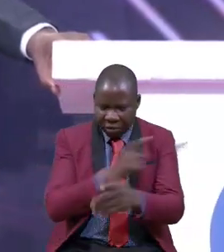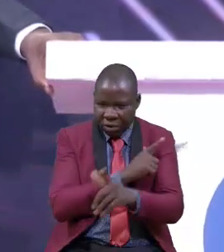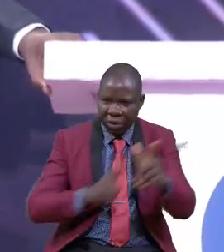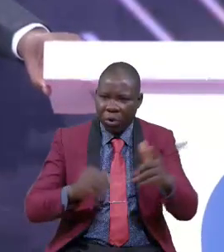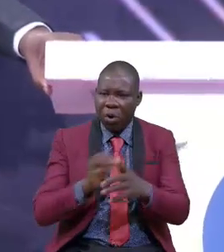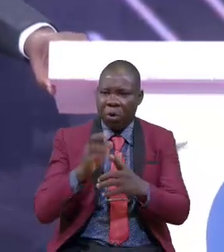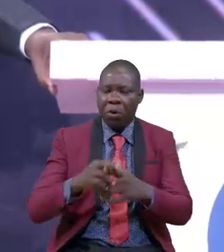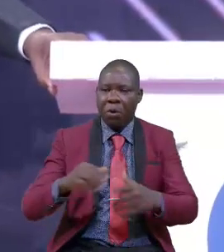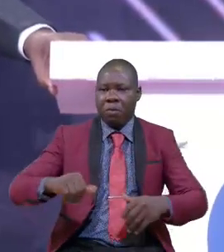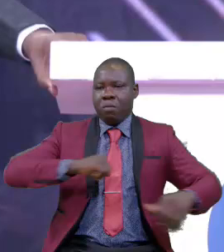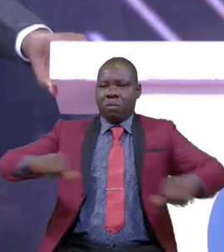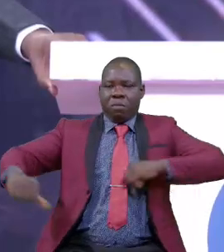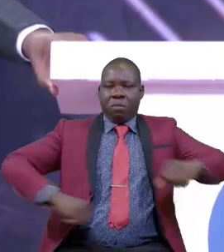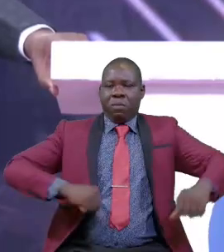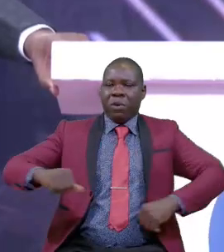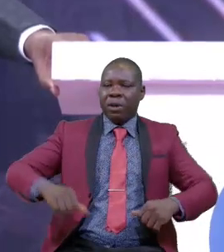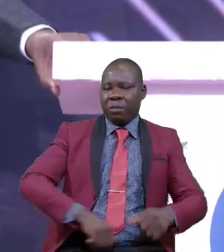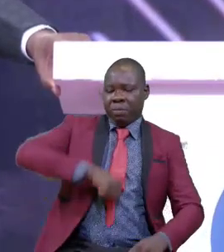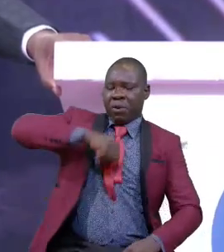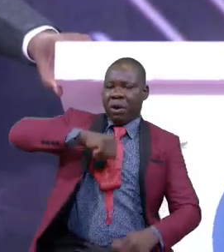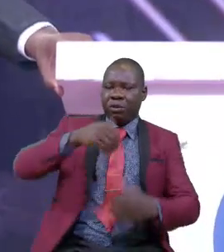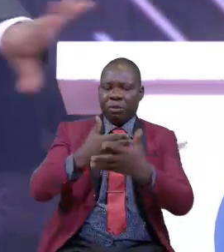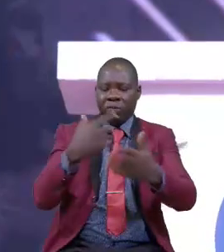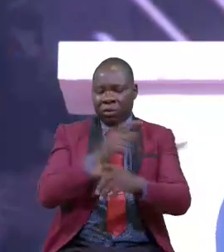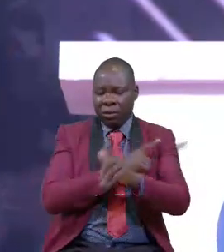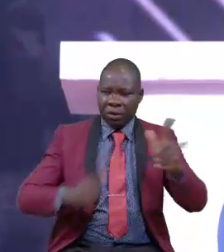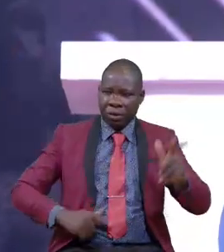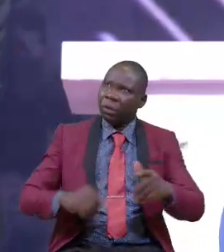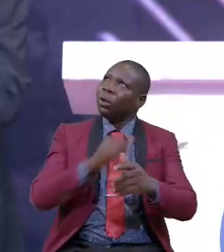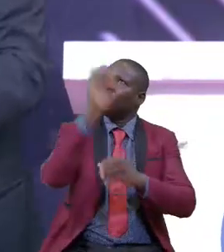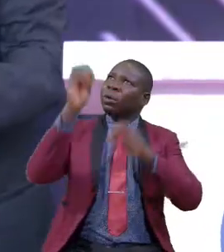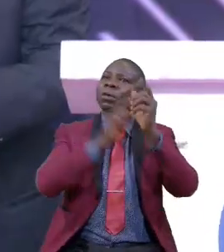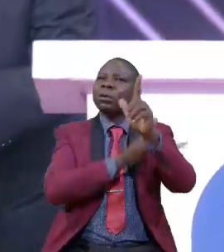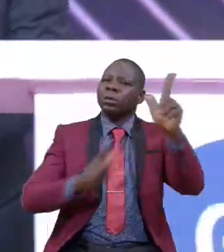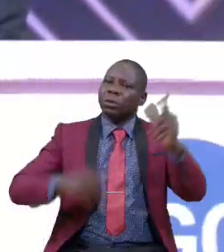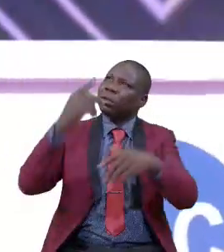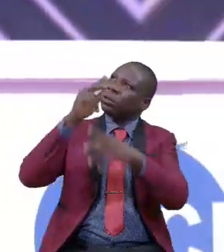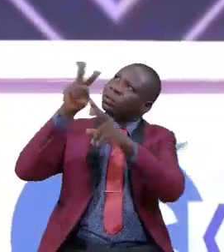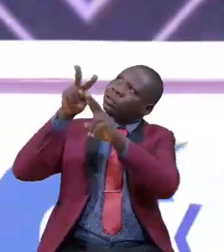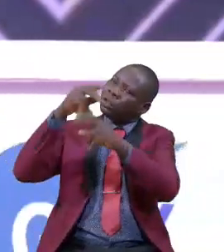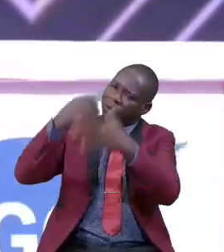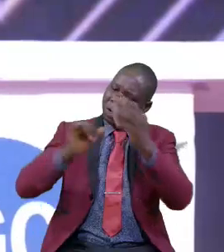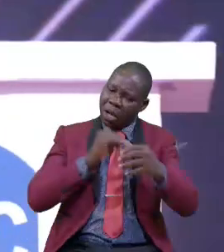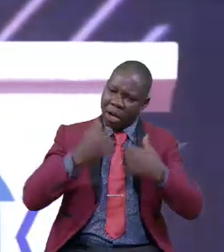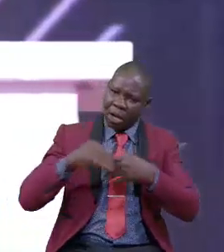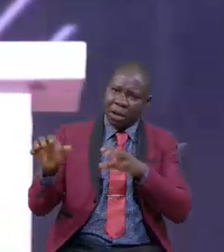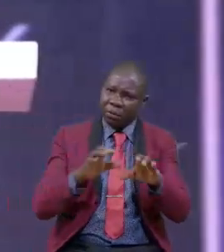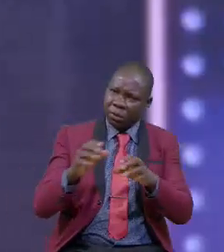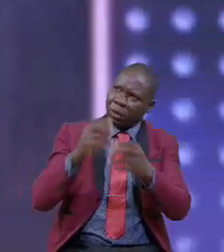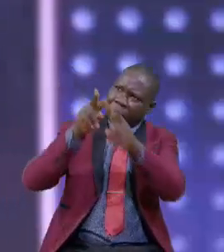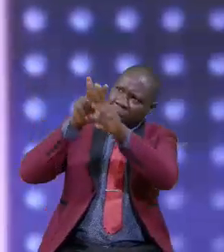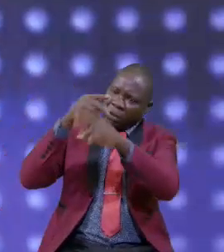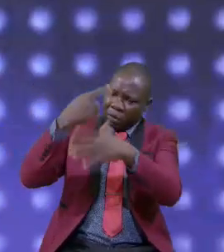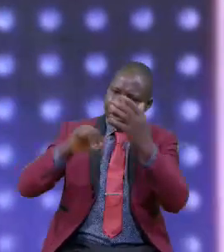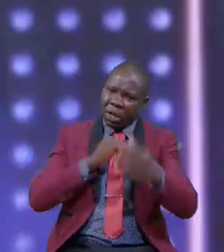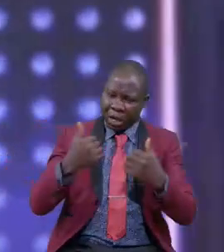Lord, see what I have done. See what I can do. And see what I can project and produce. That's not